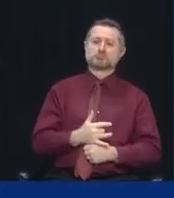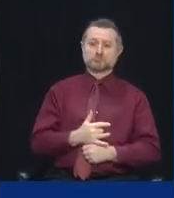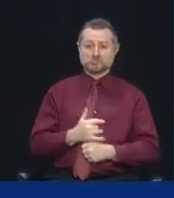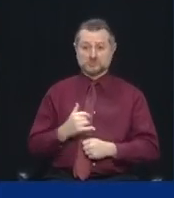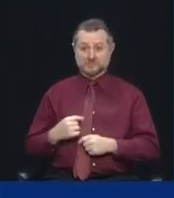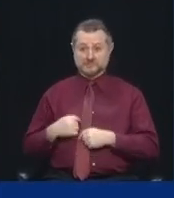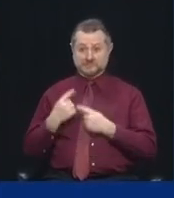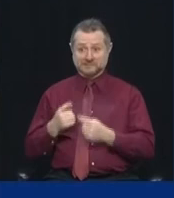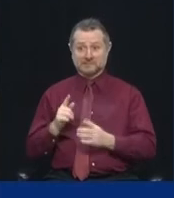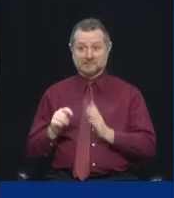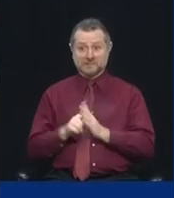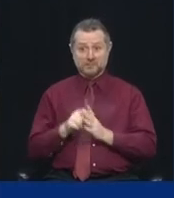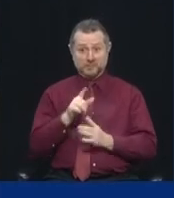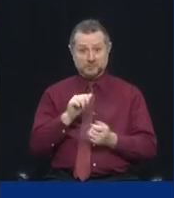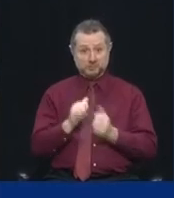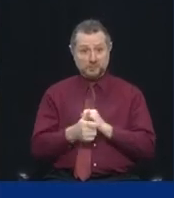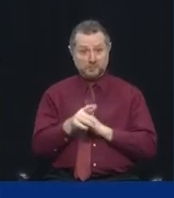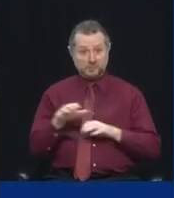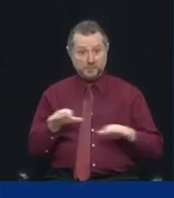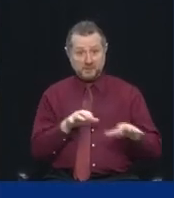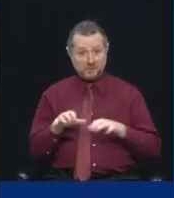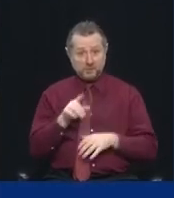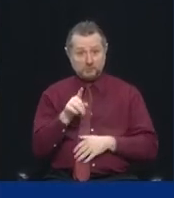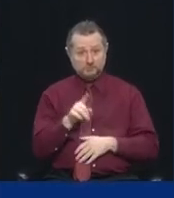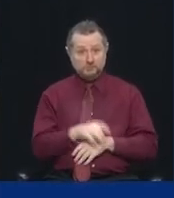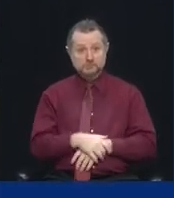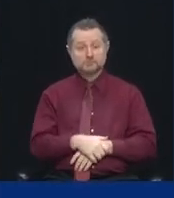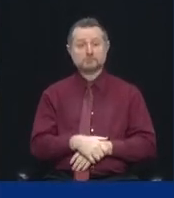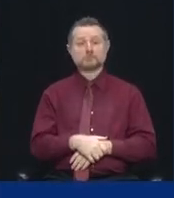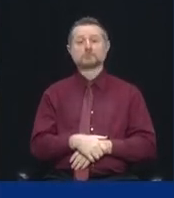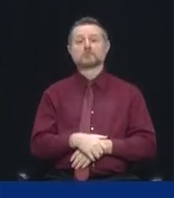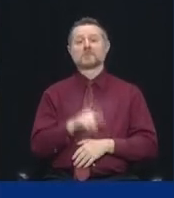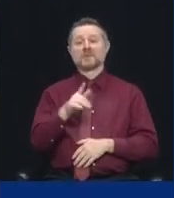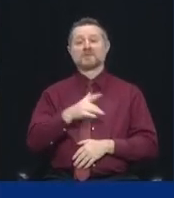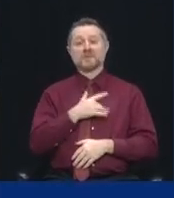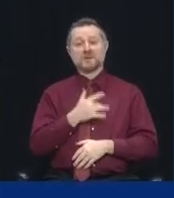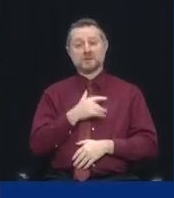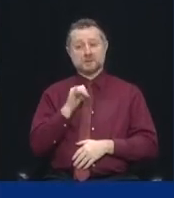you've changed your behavior, or you feel it's necessary that you